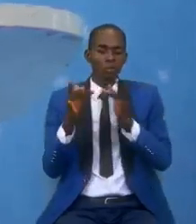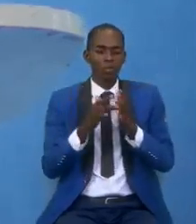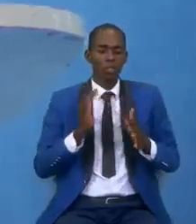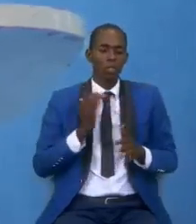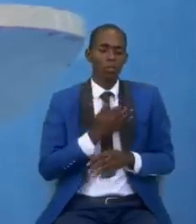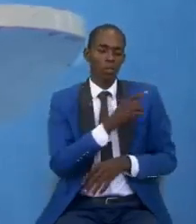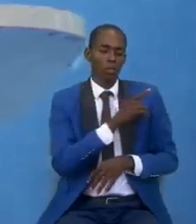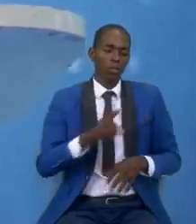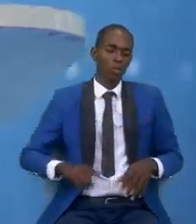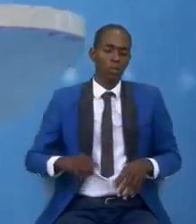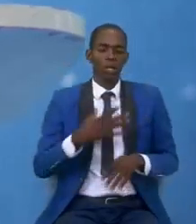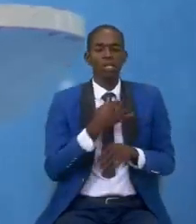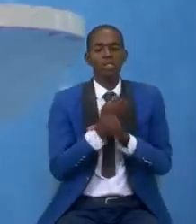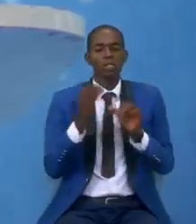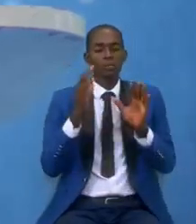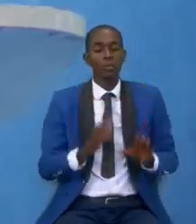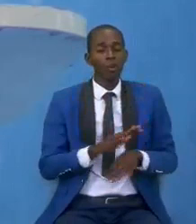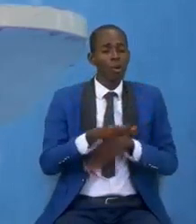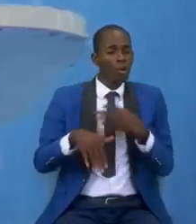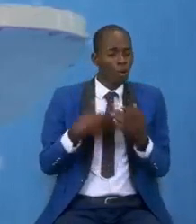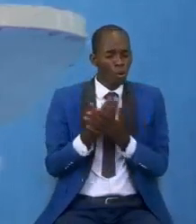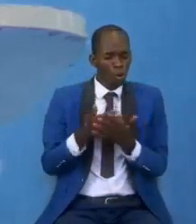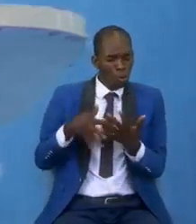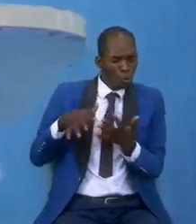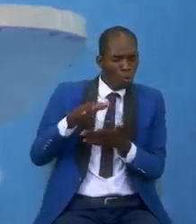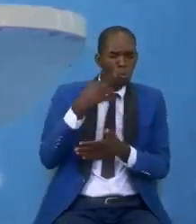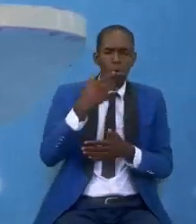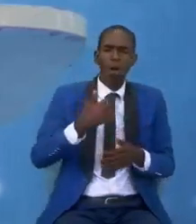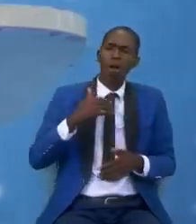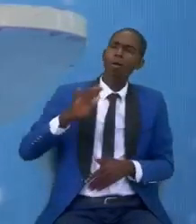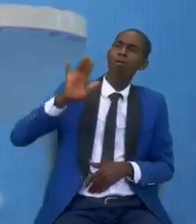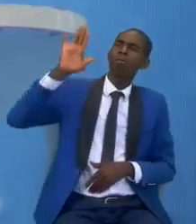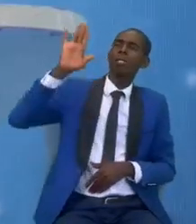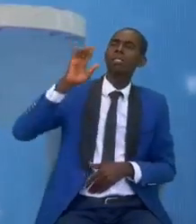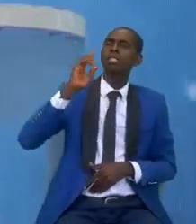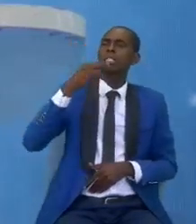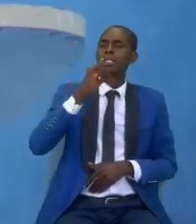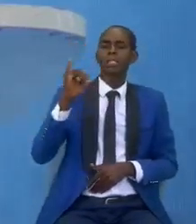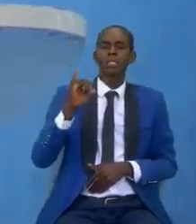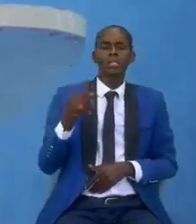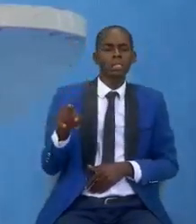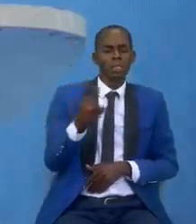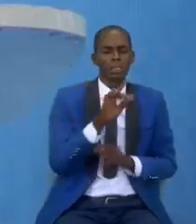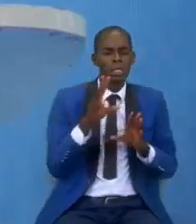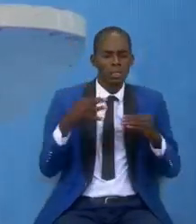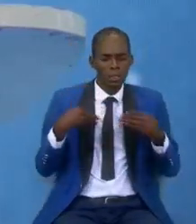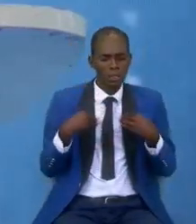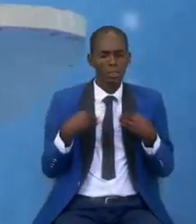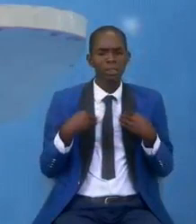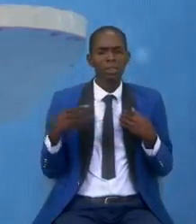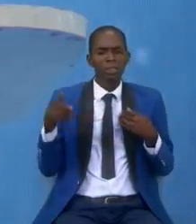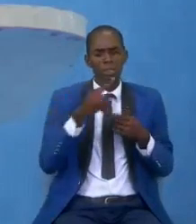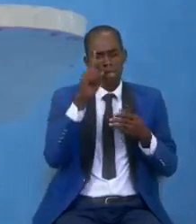they accept, they receive, they believe on Christ to be their Lord and